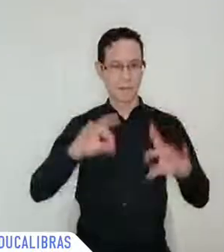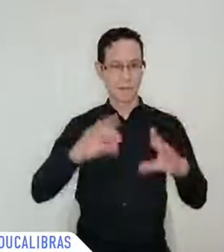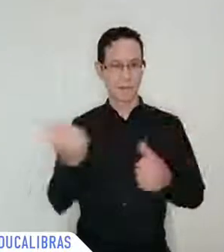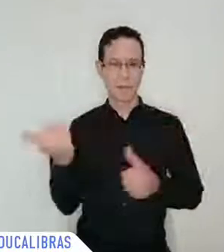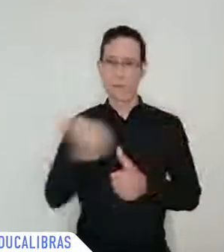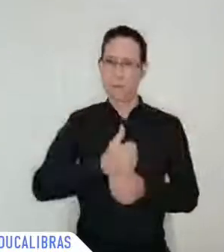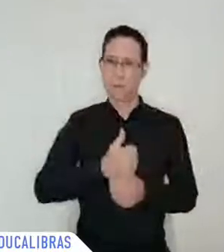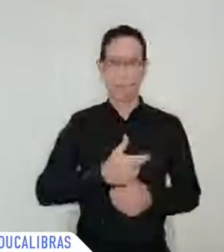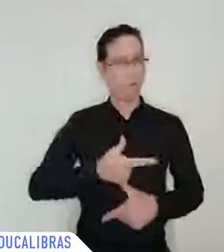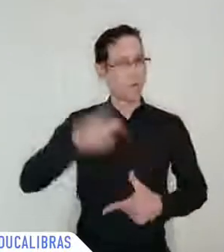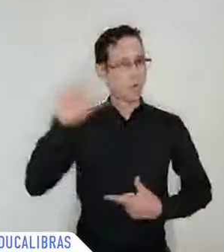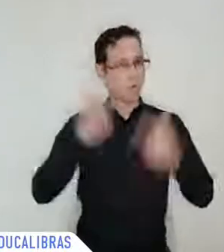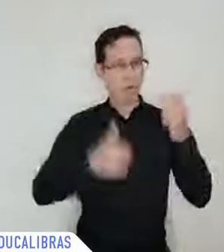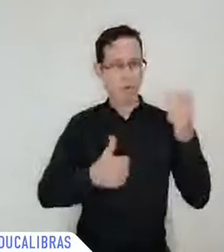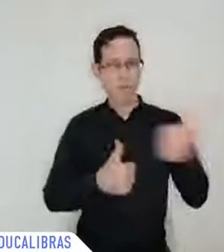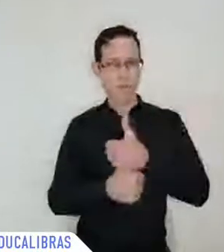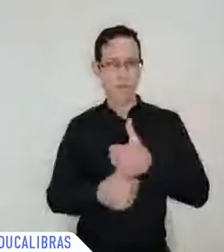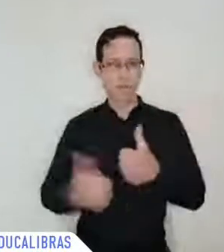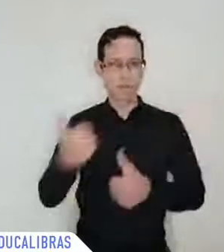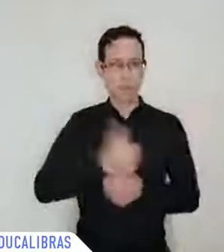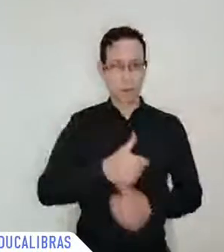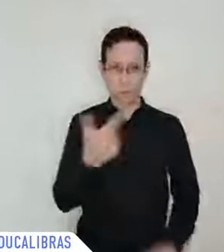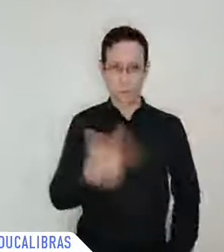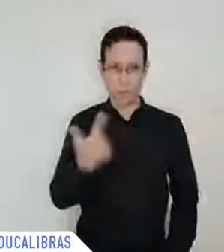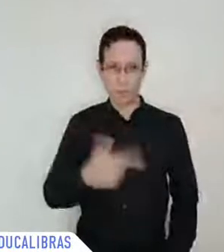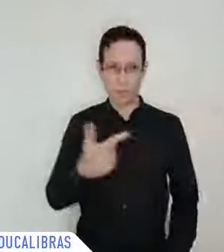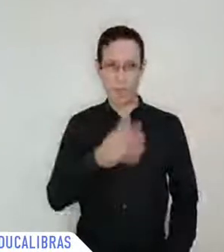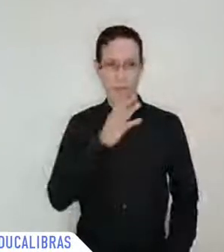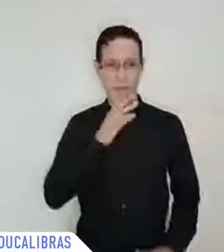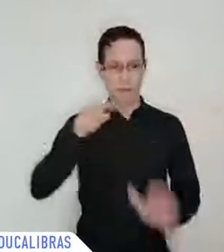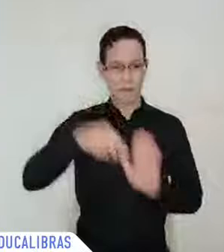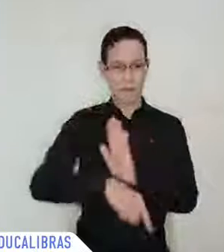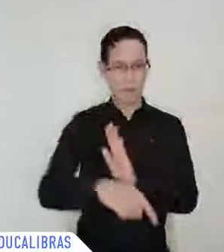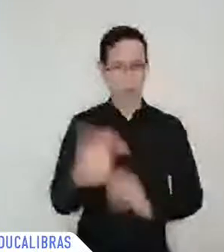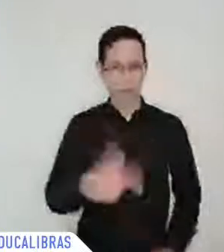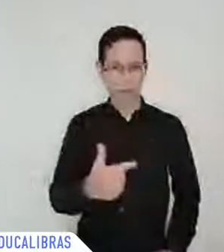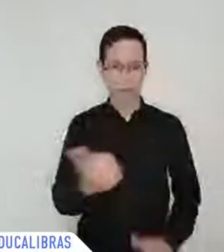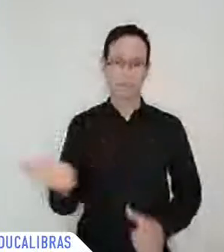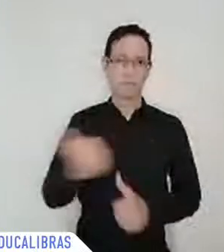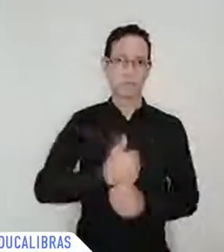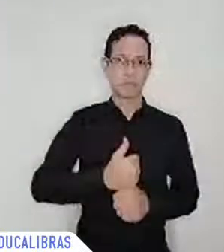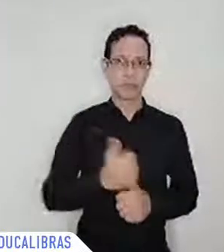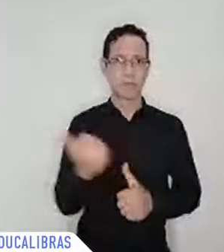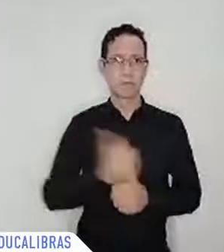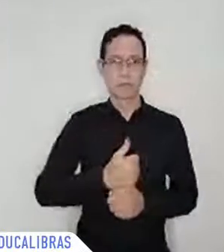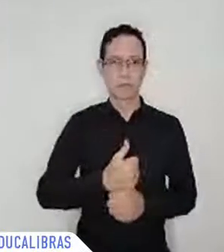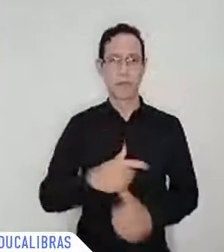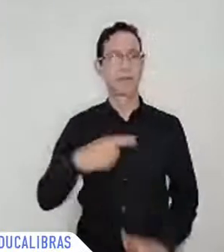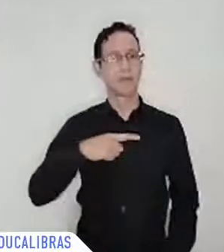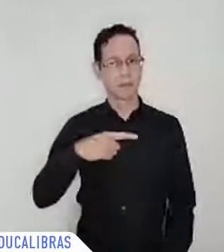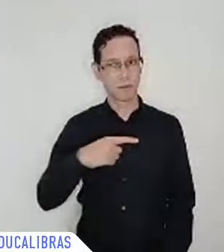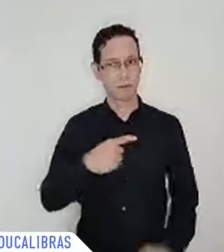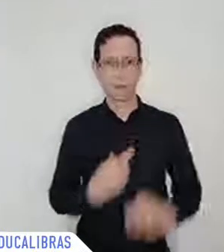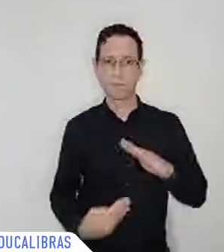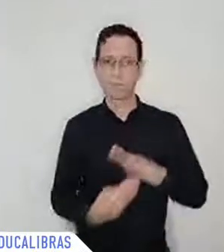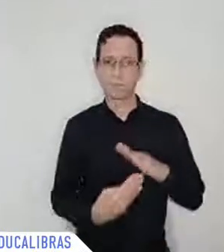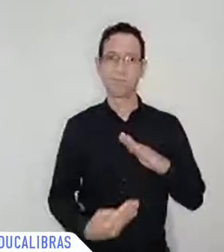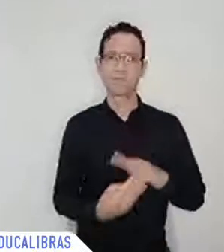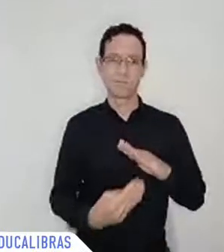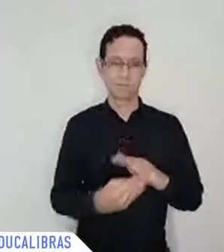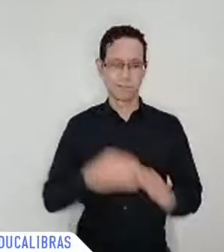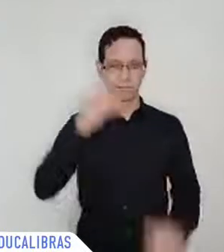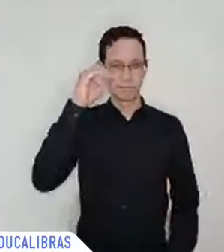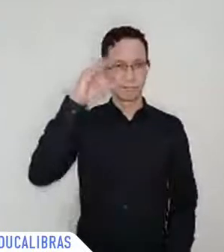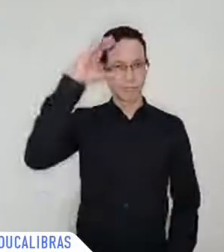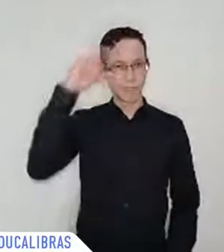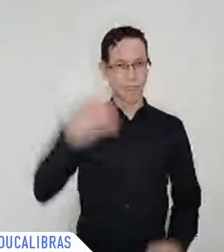structure, being where you have people who are specialized in the area they are